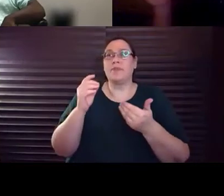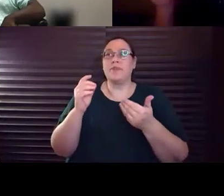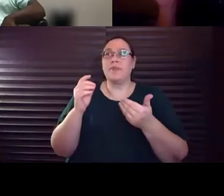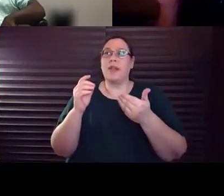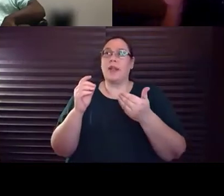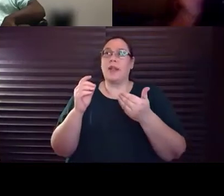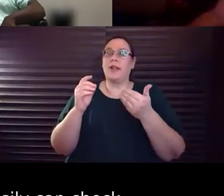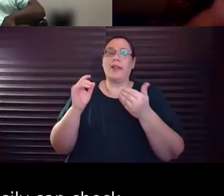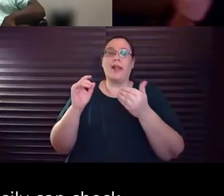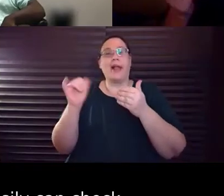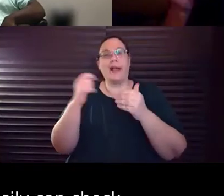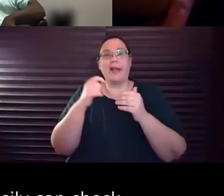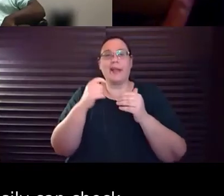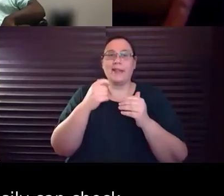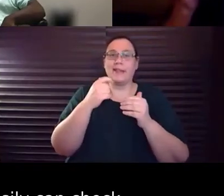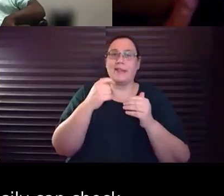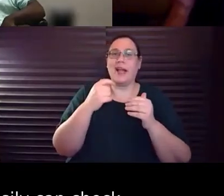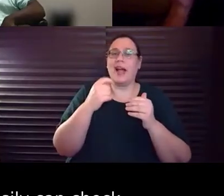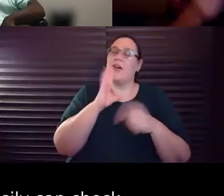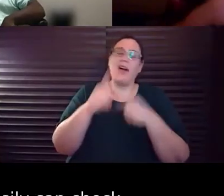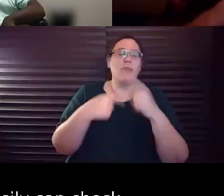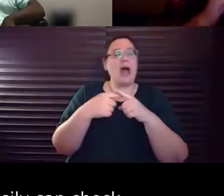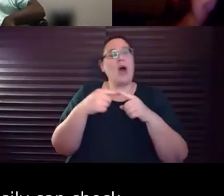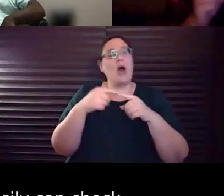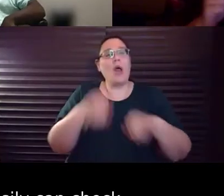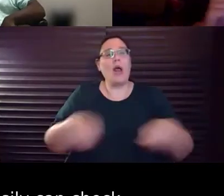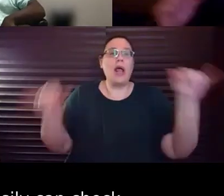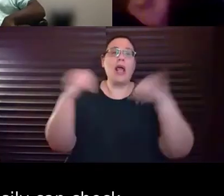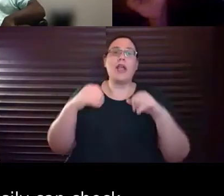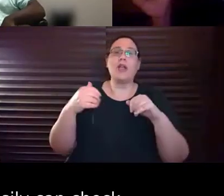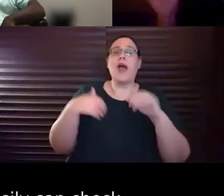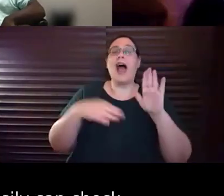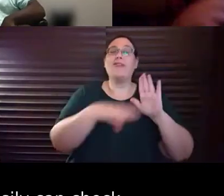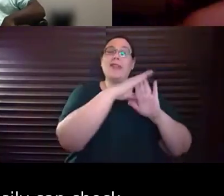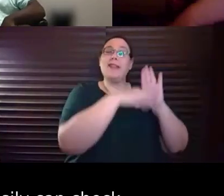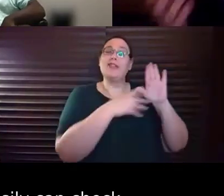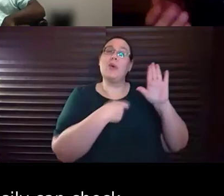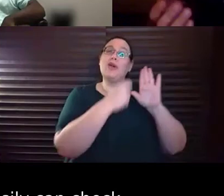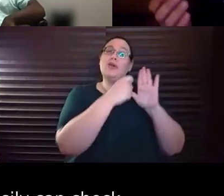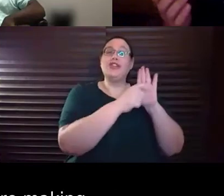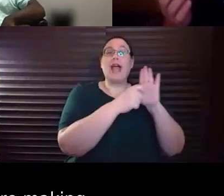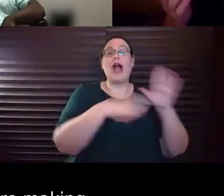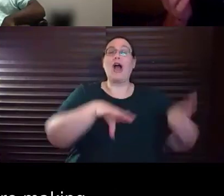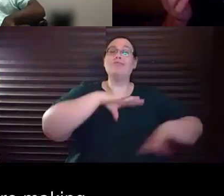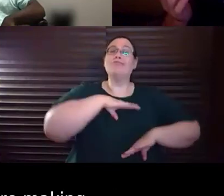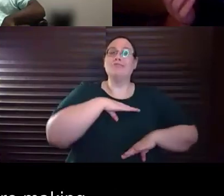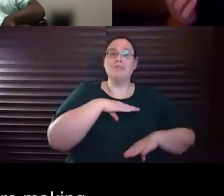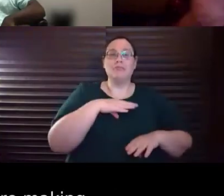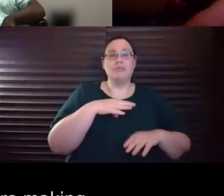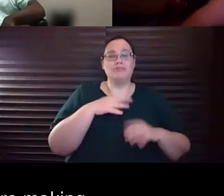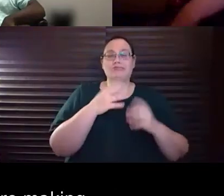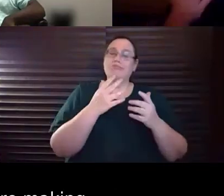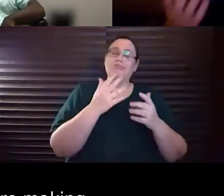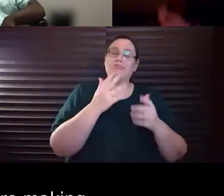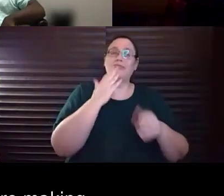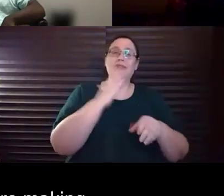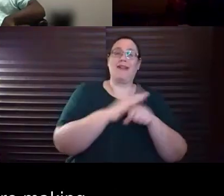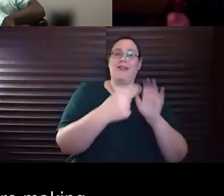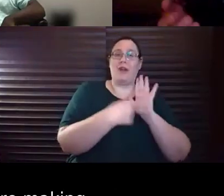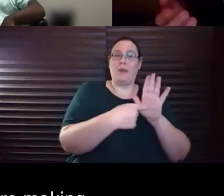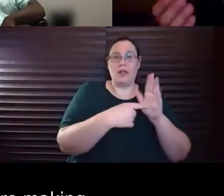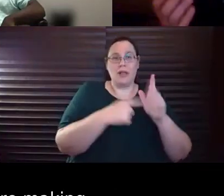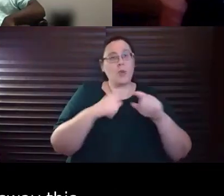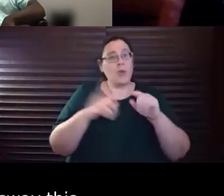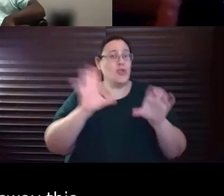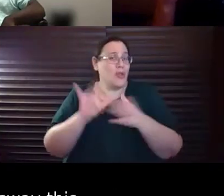saying like checking the box, but like we easily could check the box with our friends. But if we're going to make a legitimate